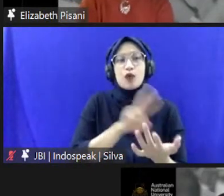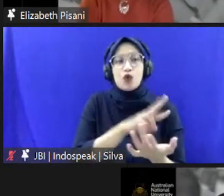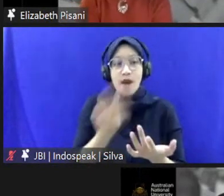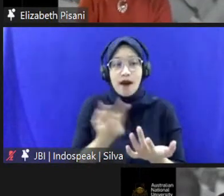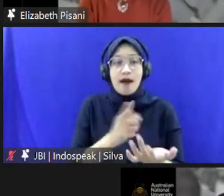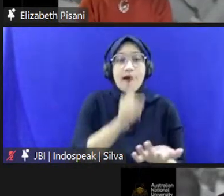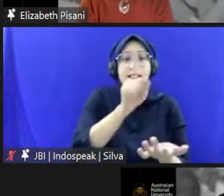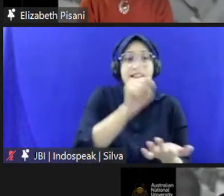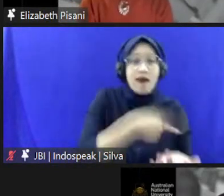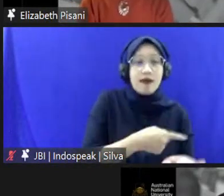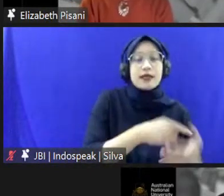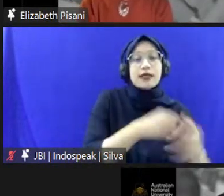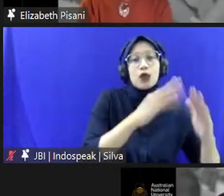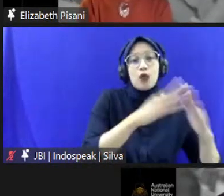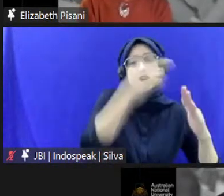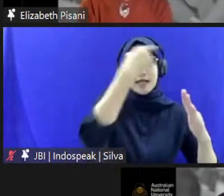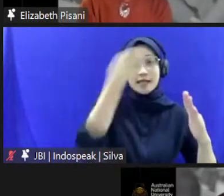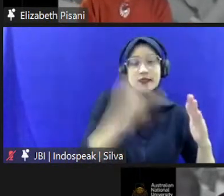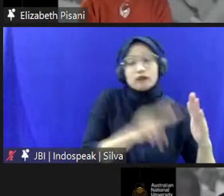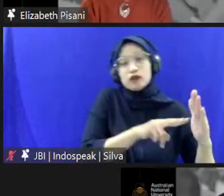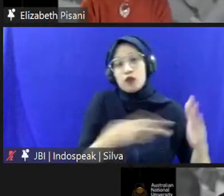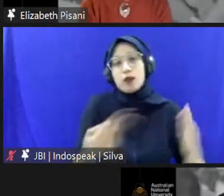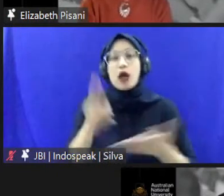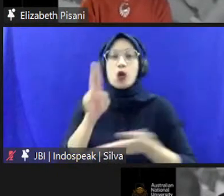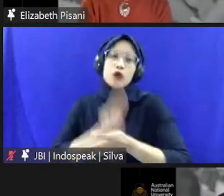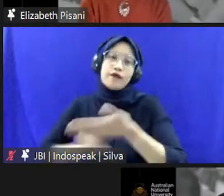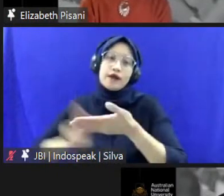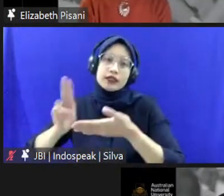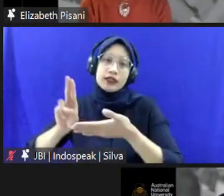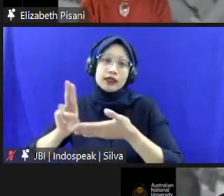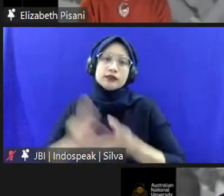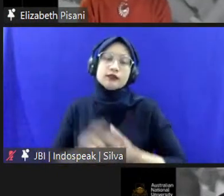university. And is it,